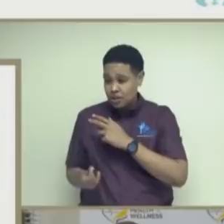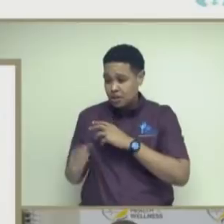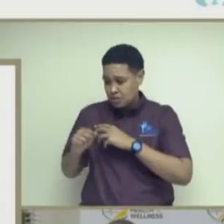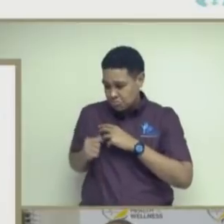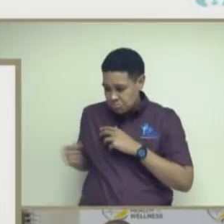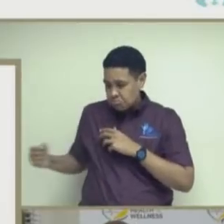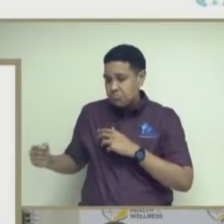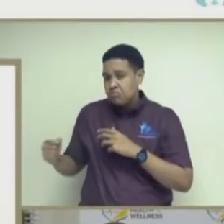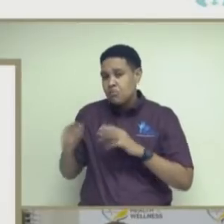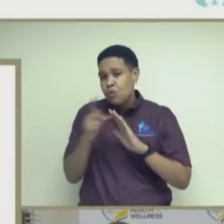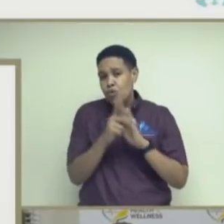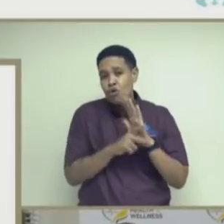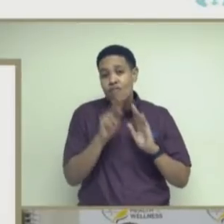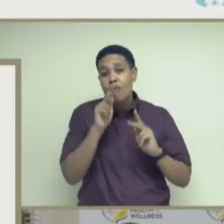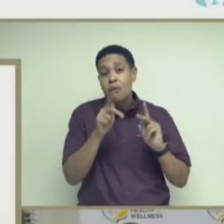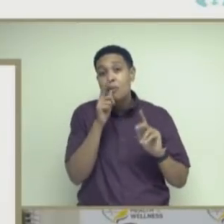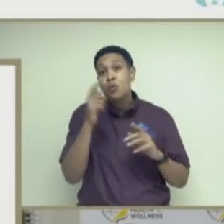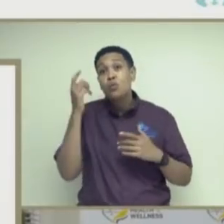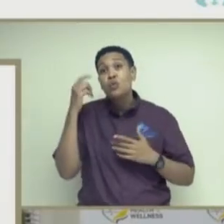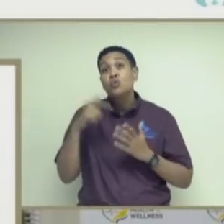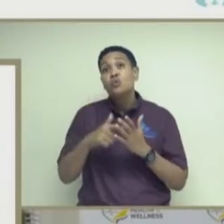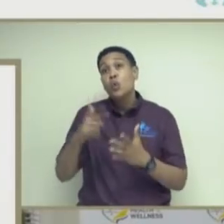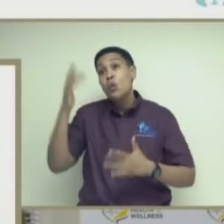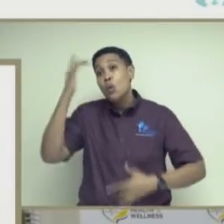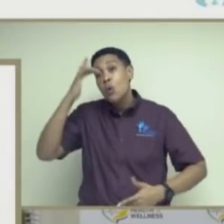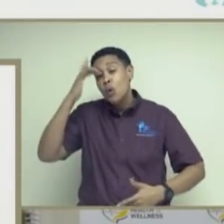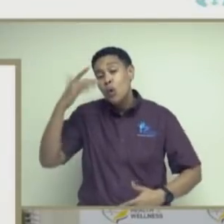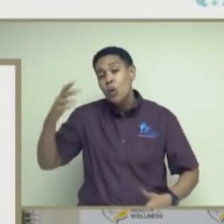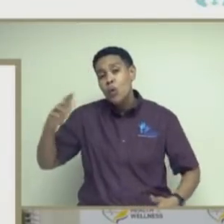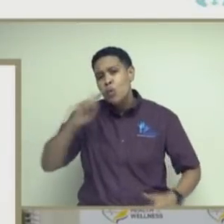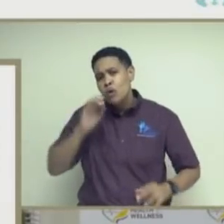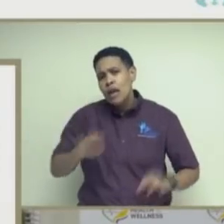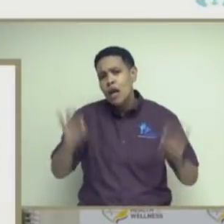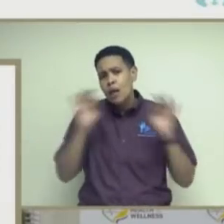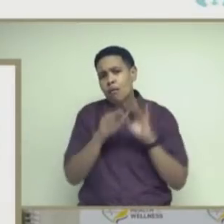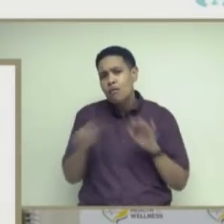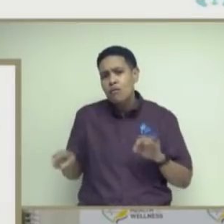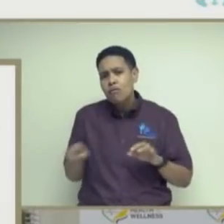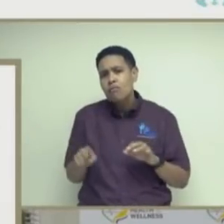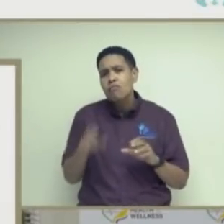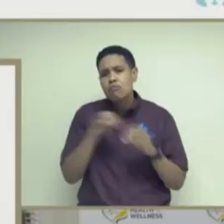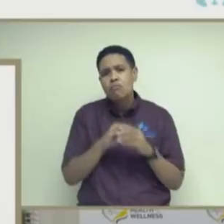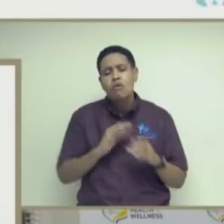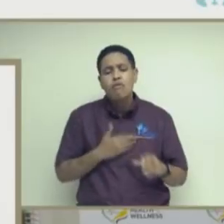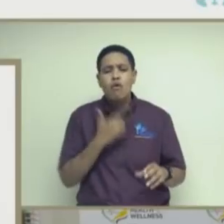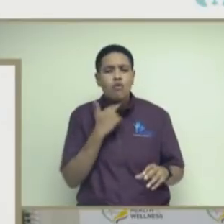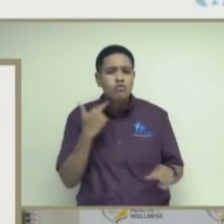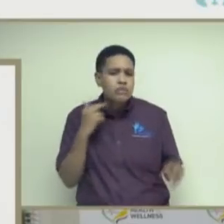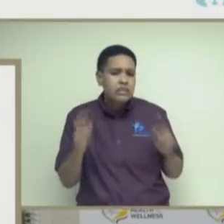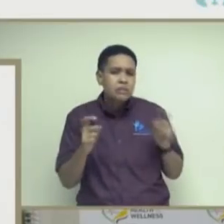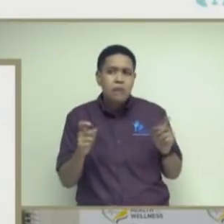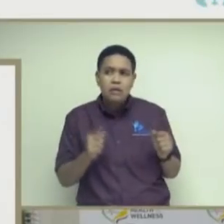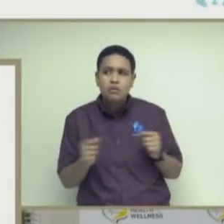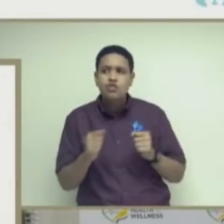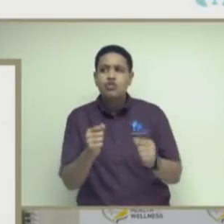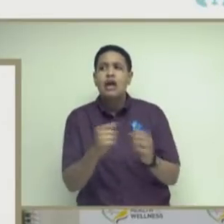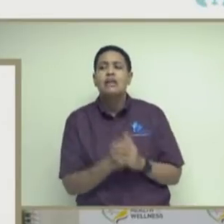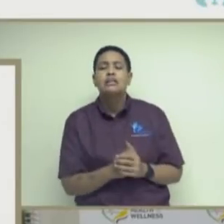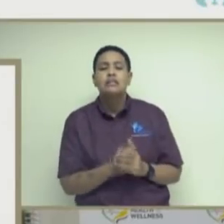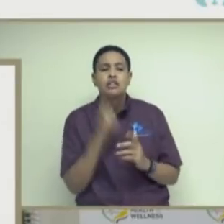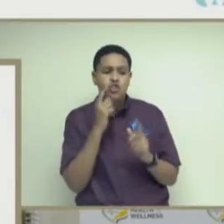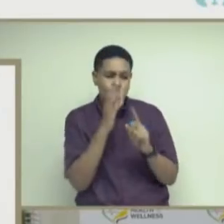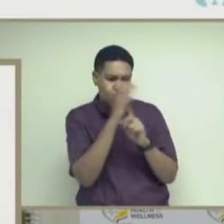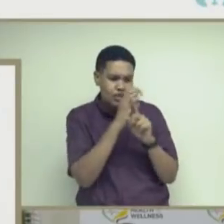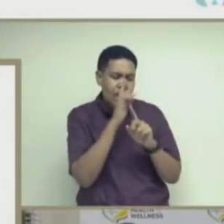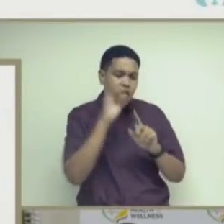persons who are symptomatic are critical and are a very important part of our risk management strategy. The screening of